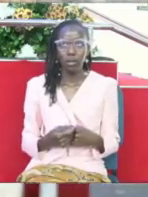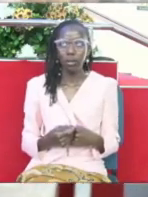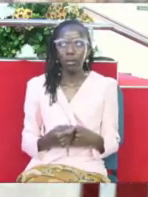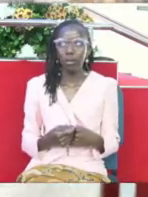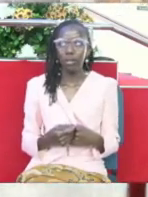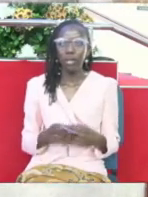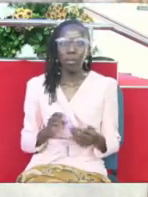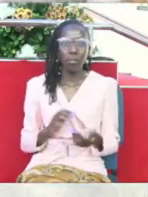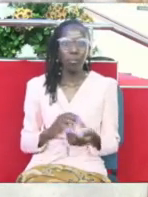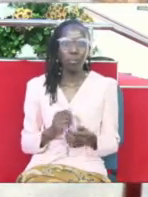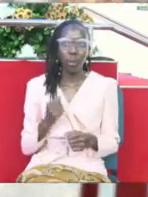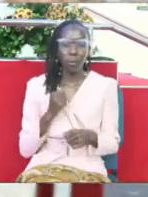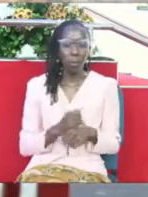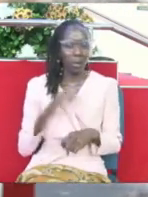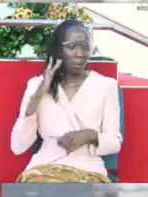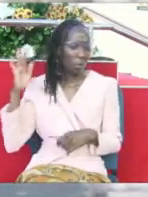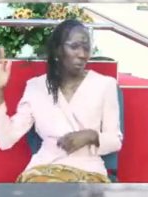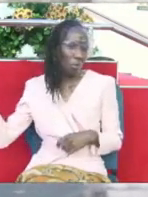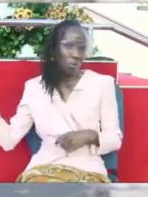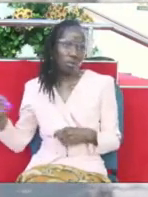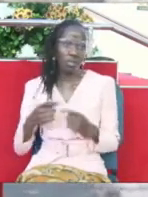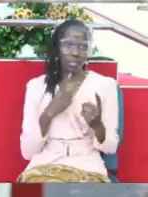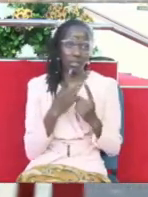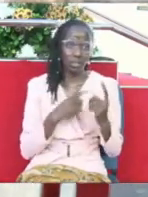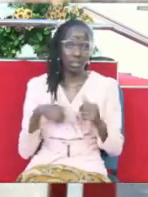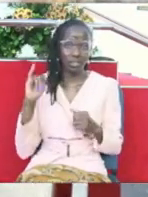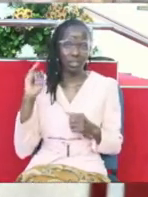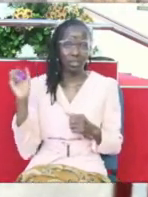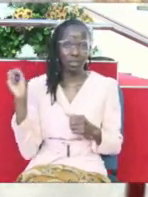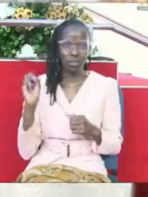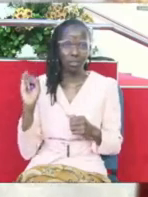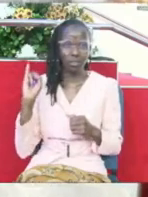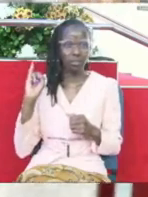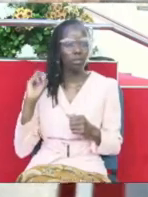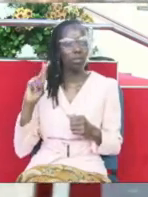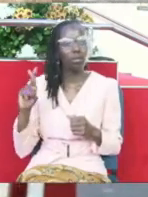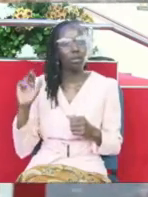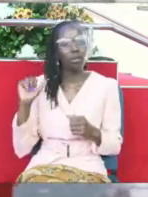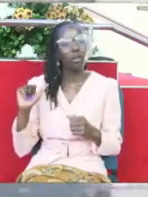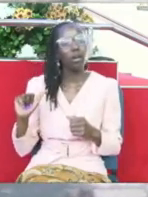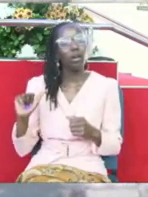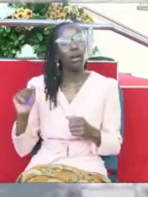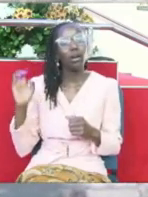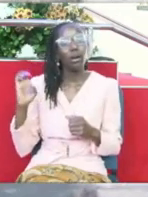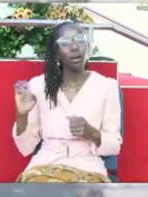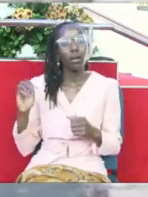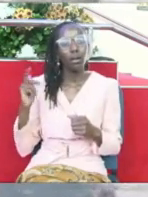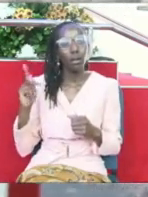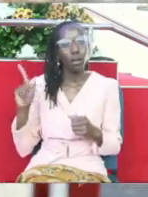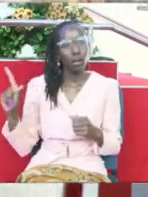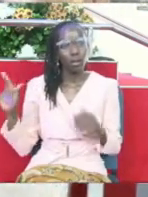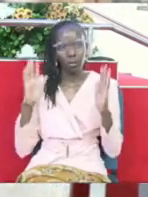kelele. And he's telling the Israelites, akiwaambia wa Israeli, bring me forth a man. Nileteni mtu. Who will be able